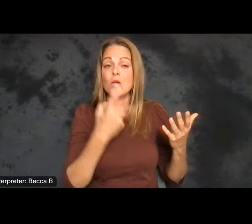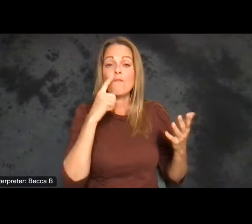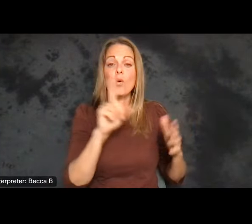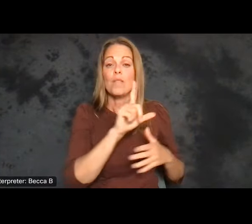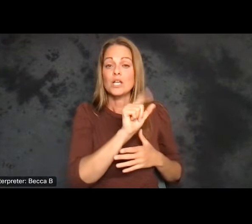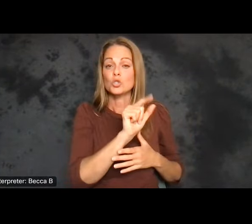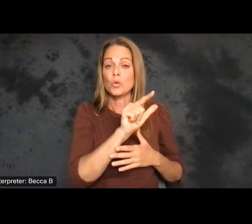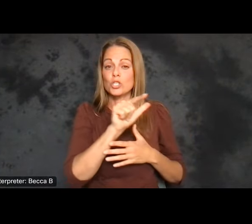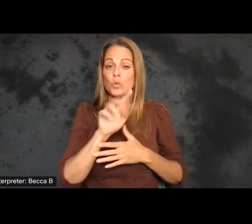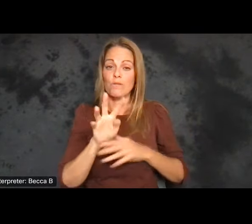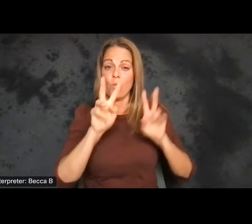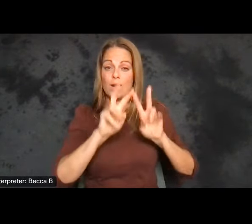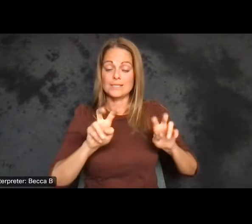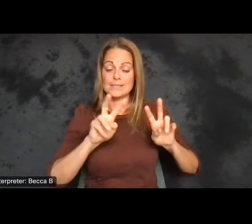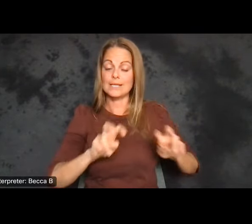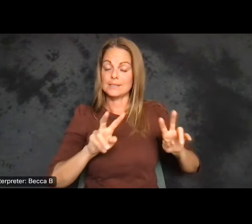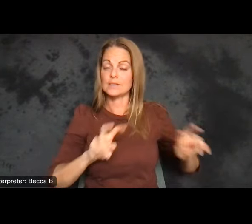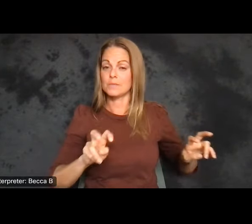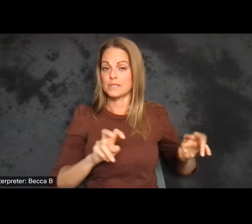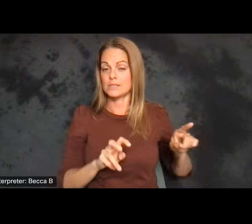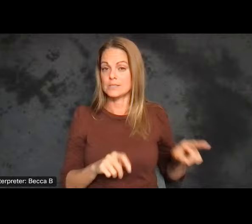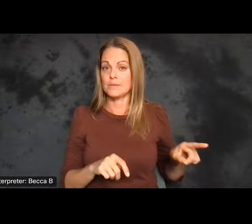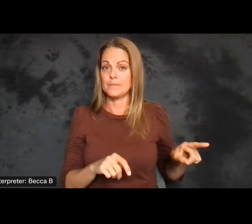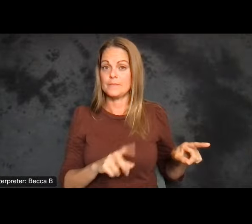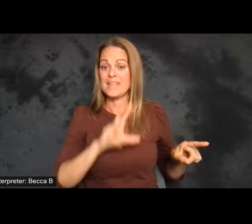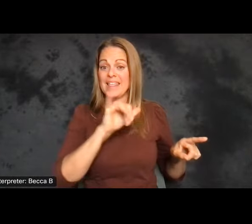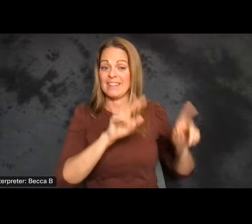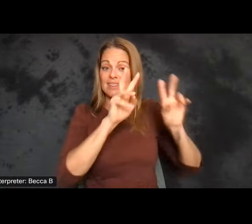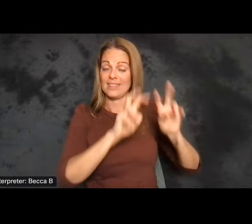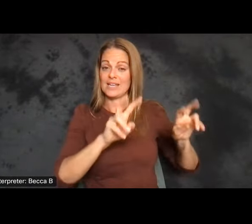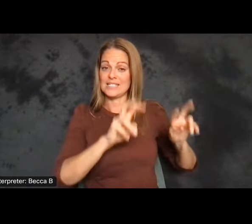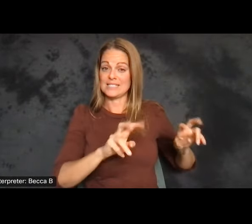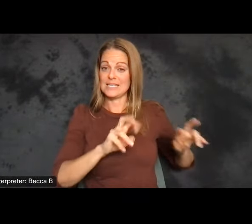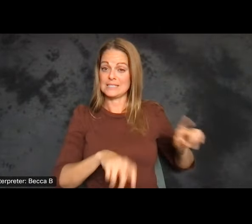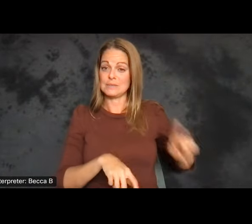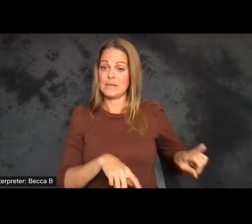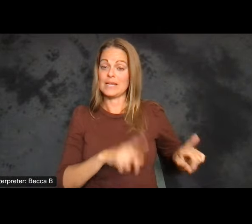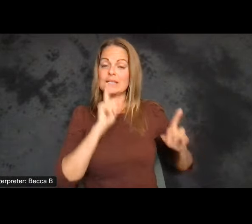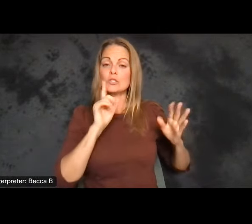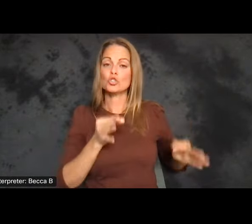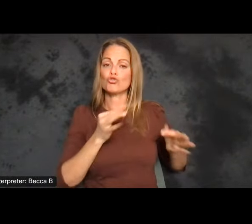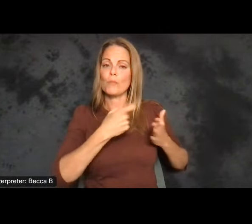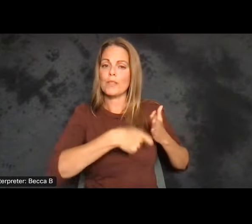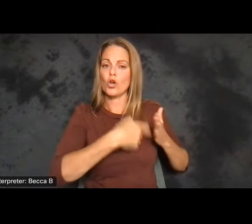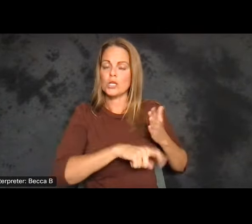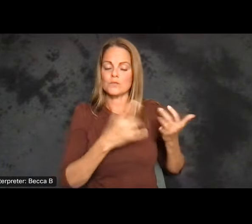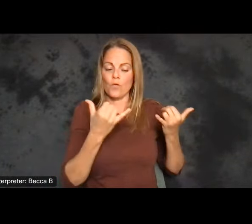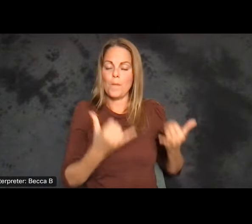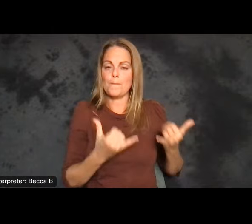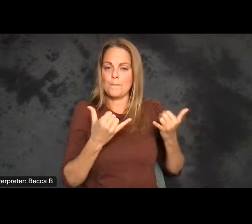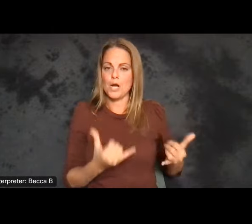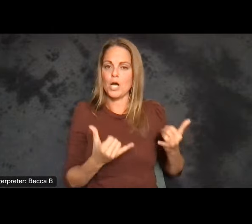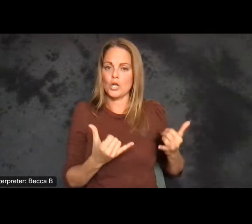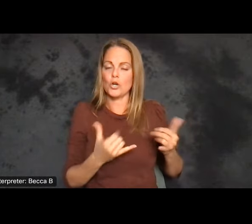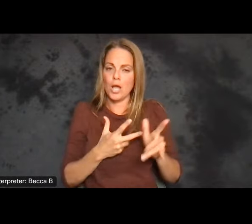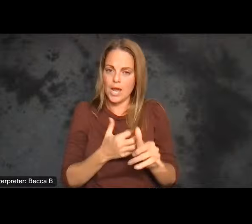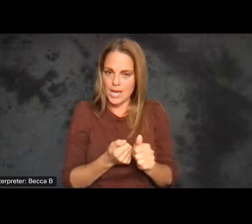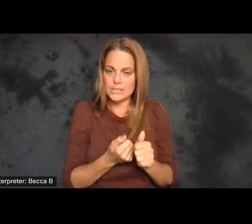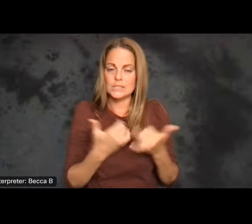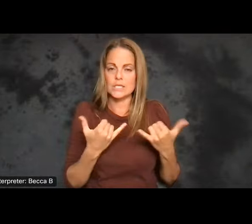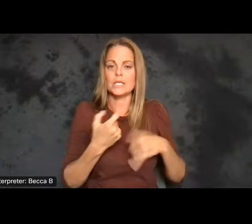2024 assessment. That assessment also determined the cost for just modernizing that training academy facility at its